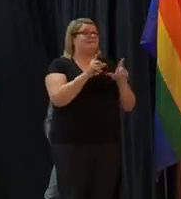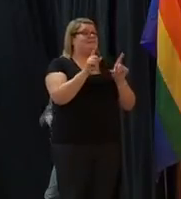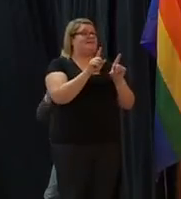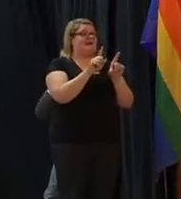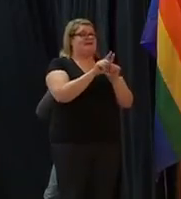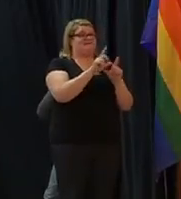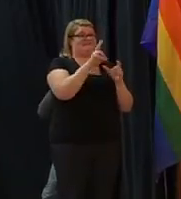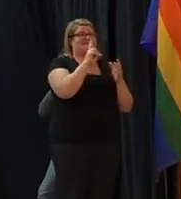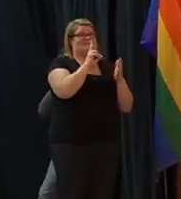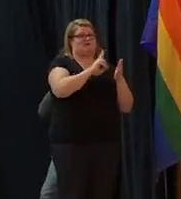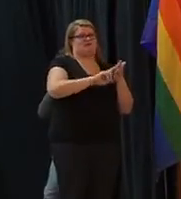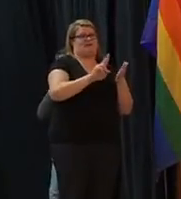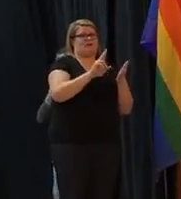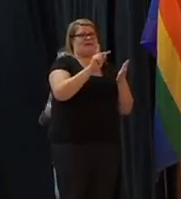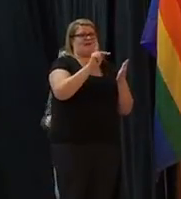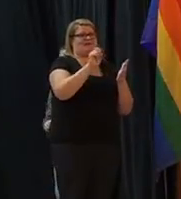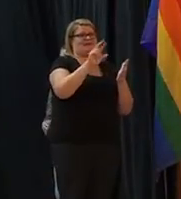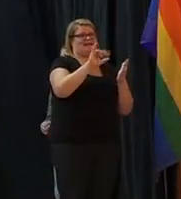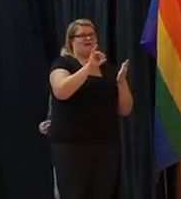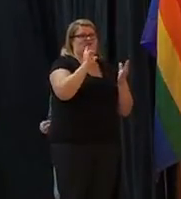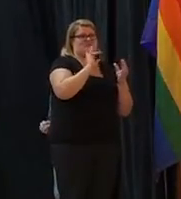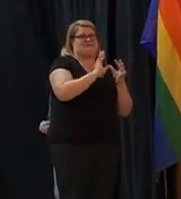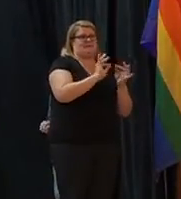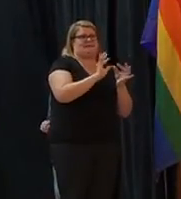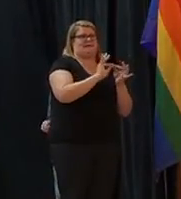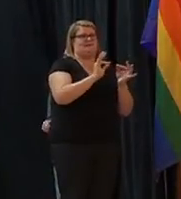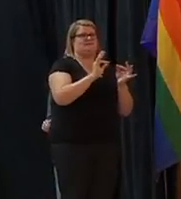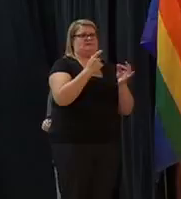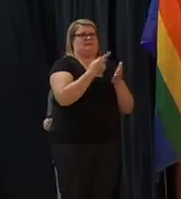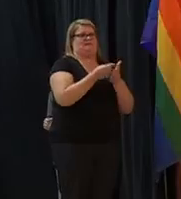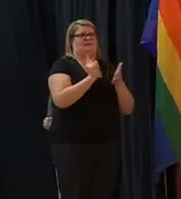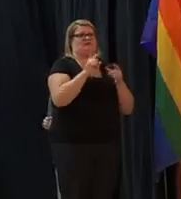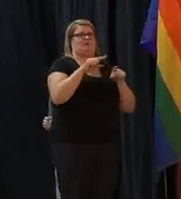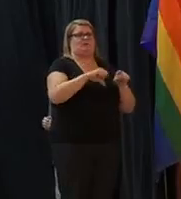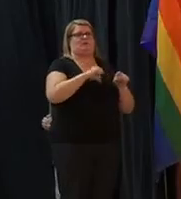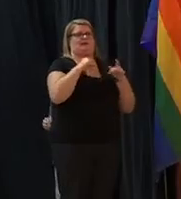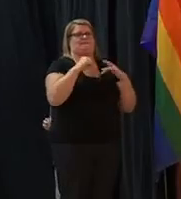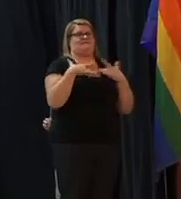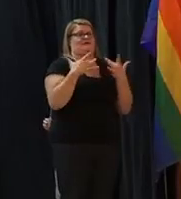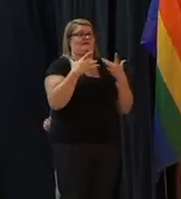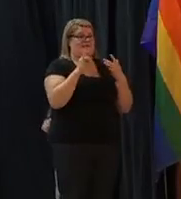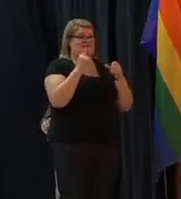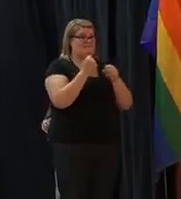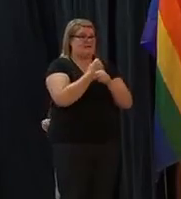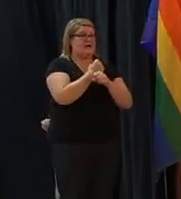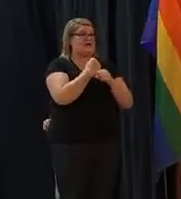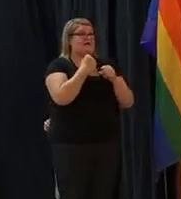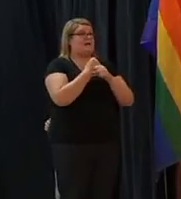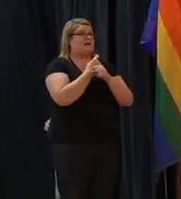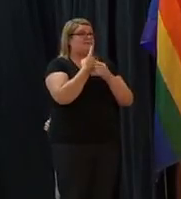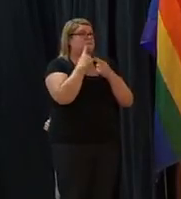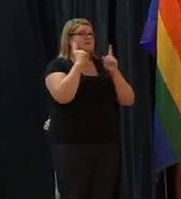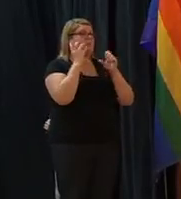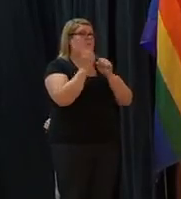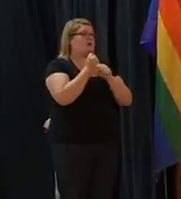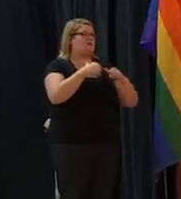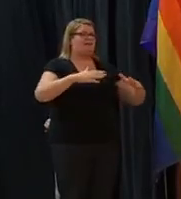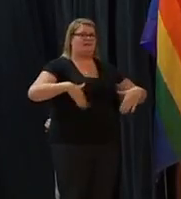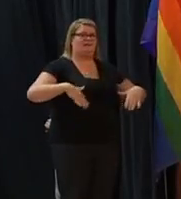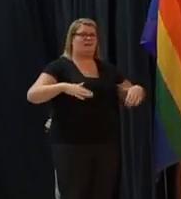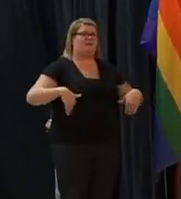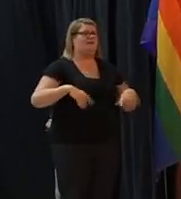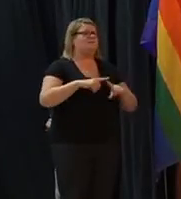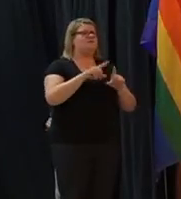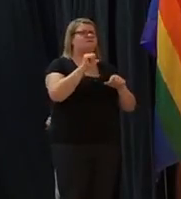Kerry stated at a Pride event last week, the fight is not yet won, but we should never ever forget